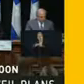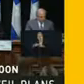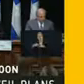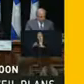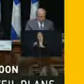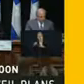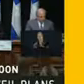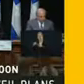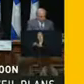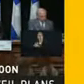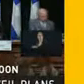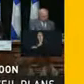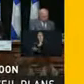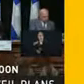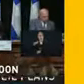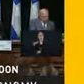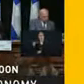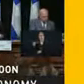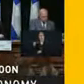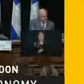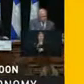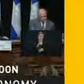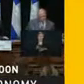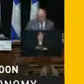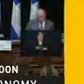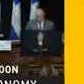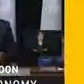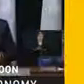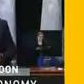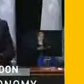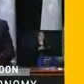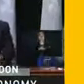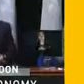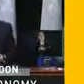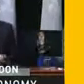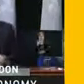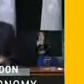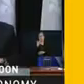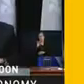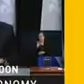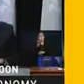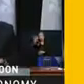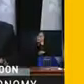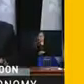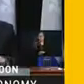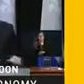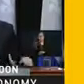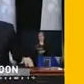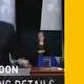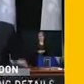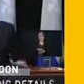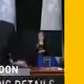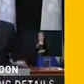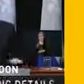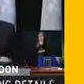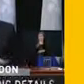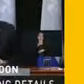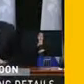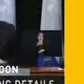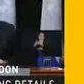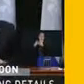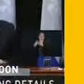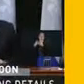all those allies to understand exactly what's going on around the world and how we can best position ourselves. We are working with a range of technology